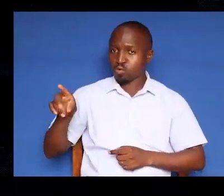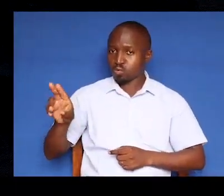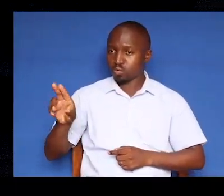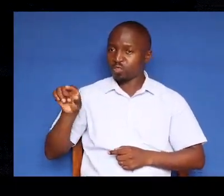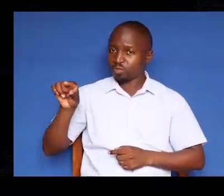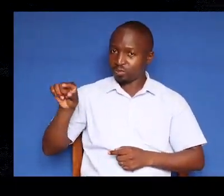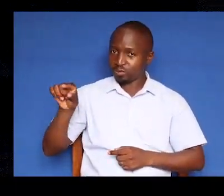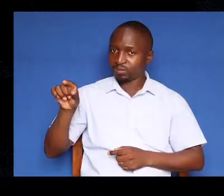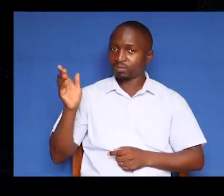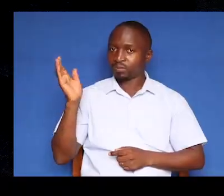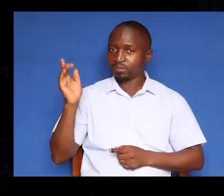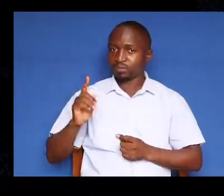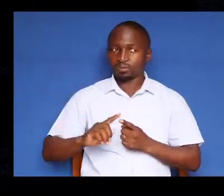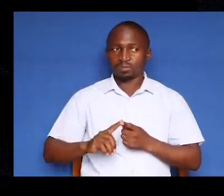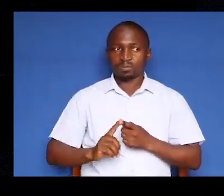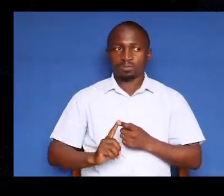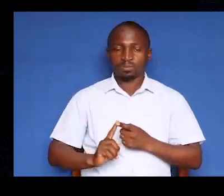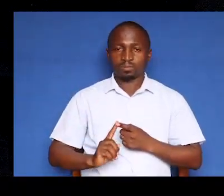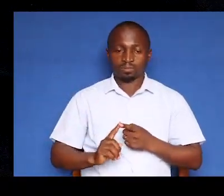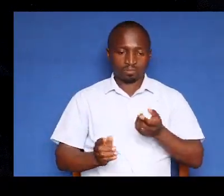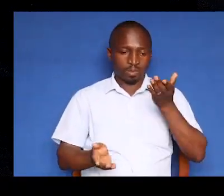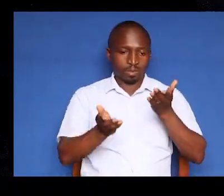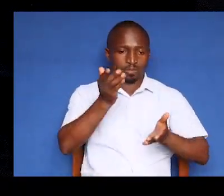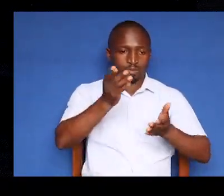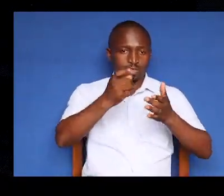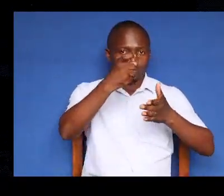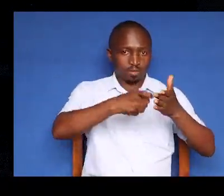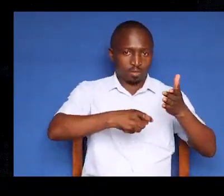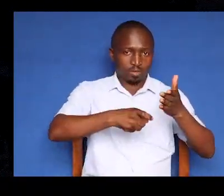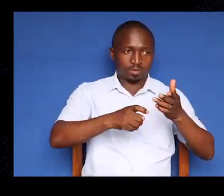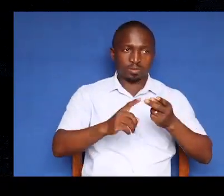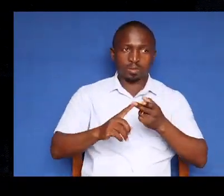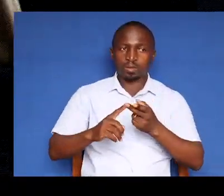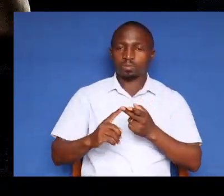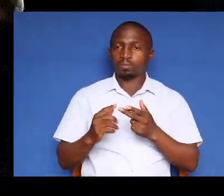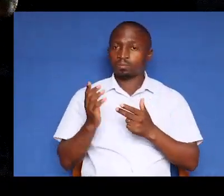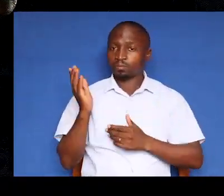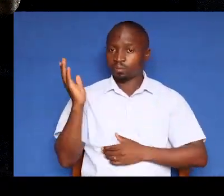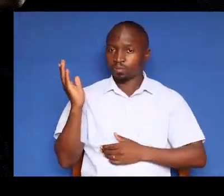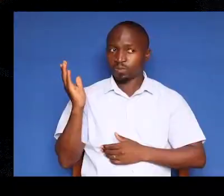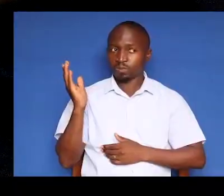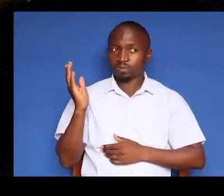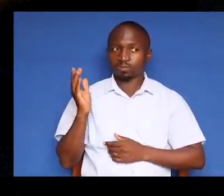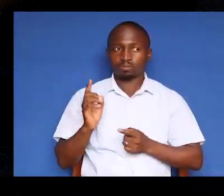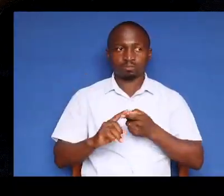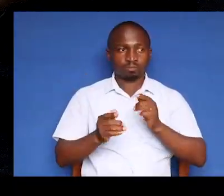Kapungu G. Column B, tax rate. Tax rate, we